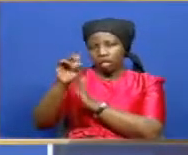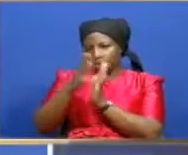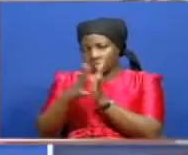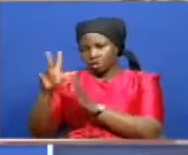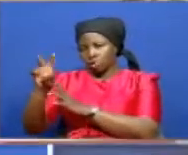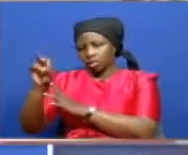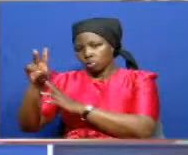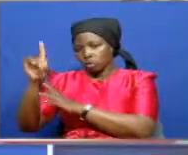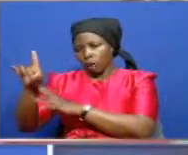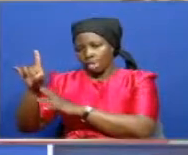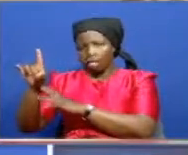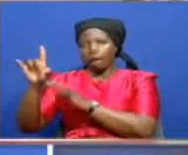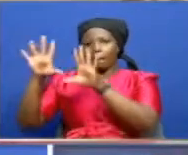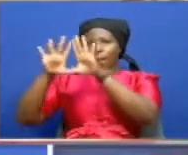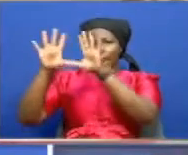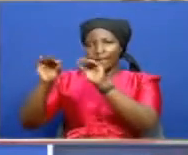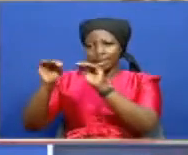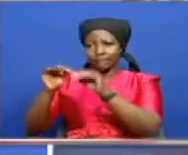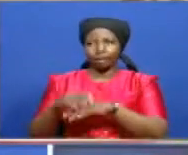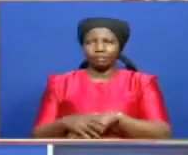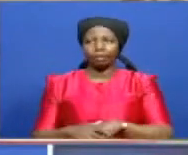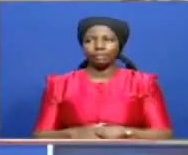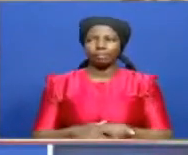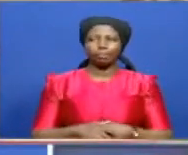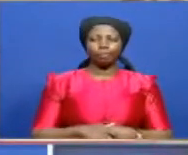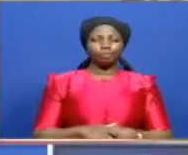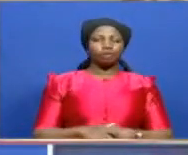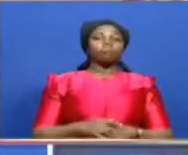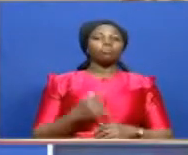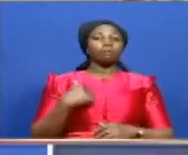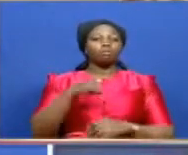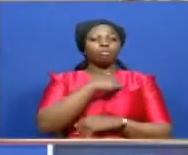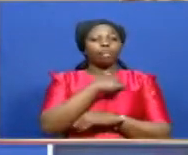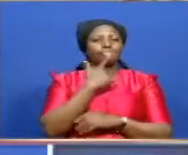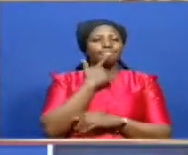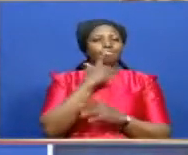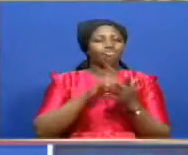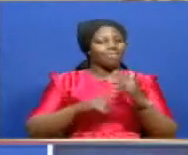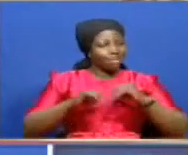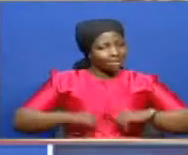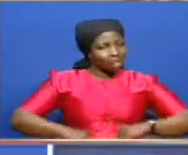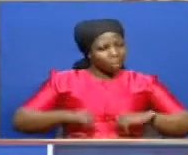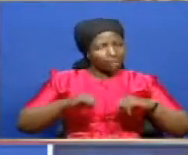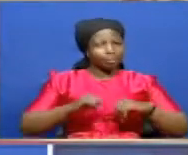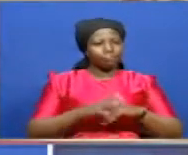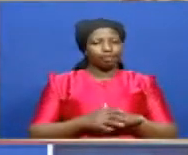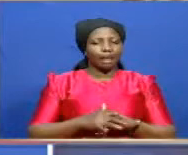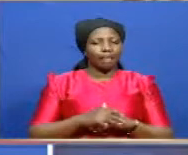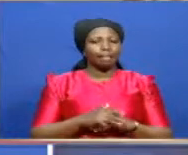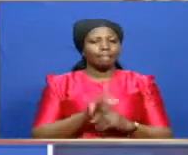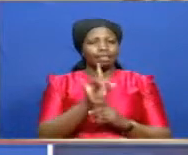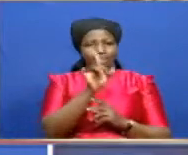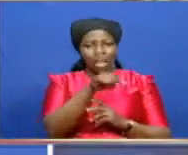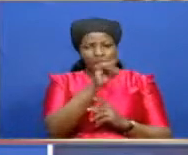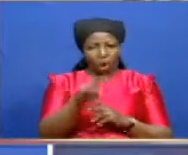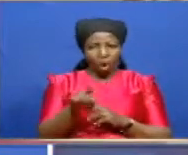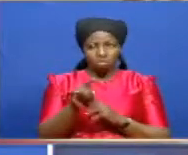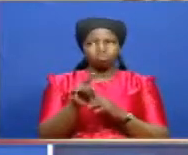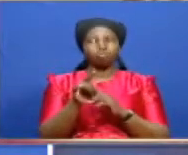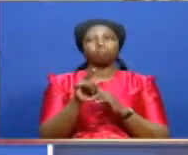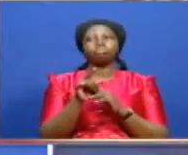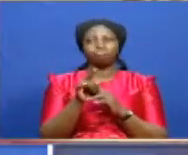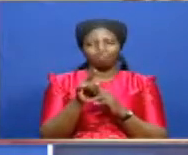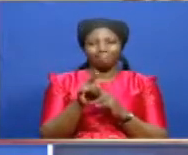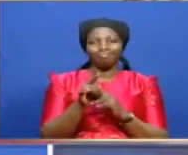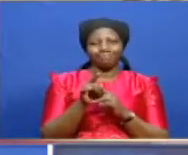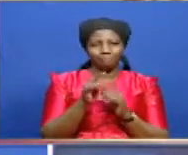estimates. So what we are saying, Chairman, is that the wrong order of things has taken